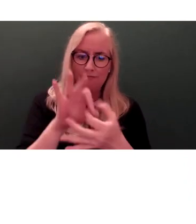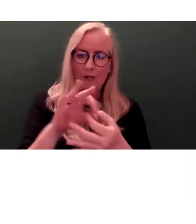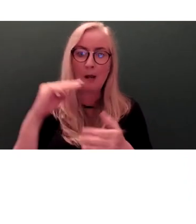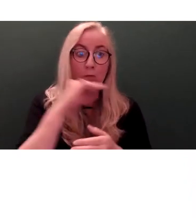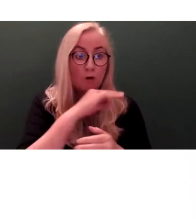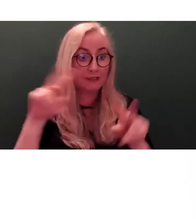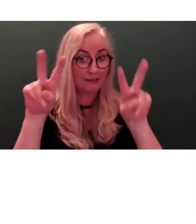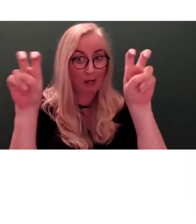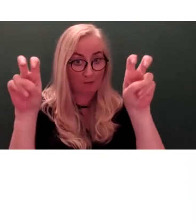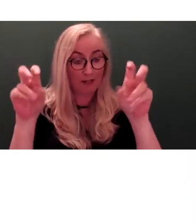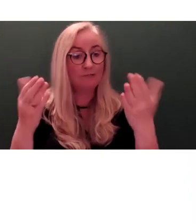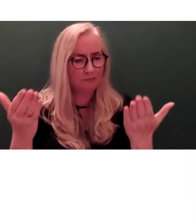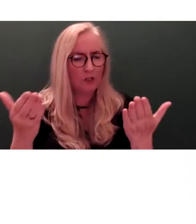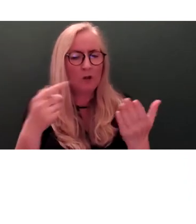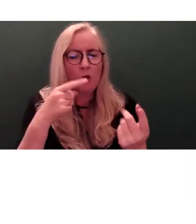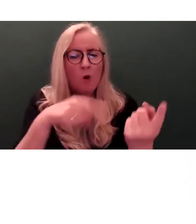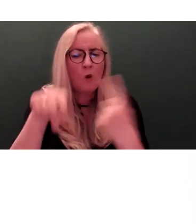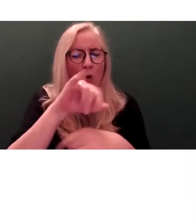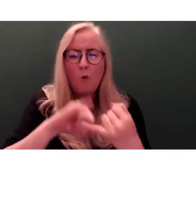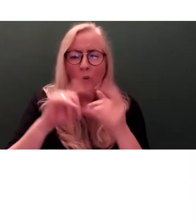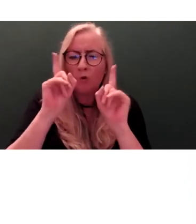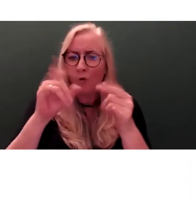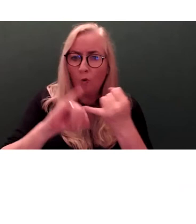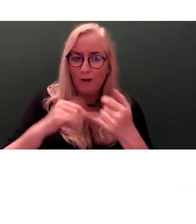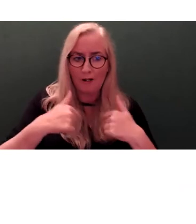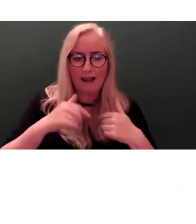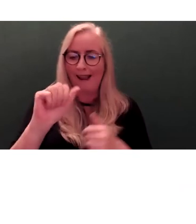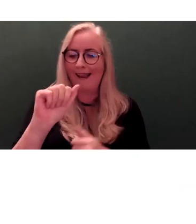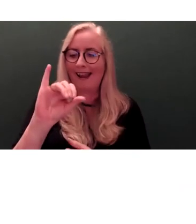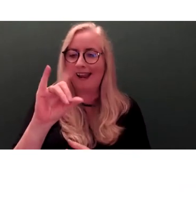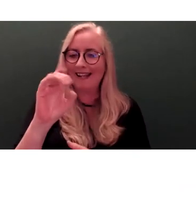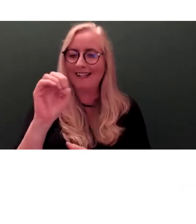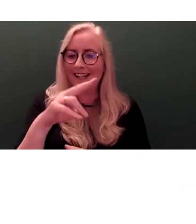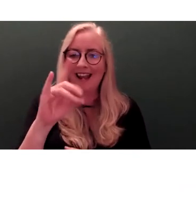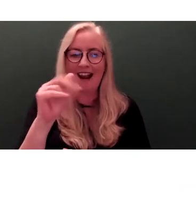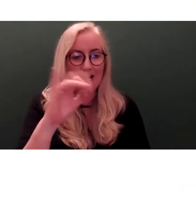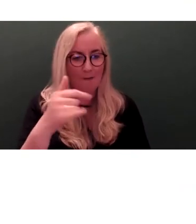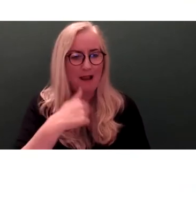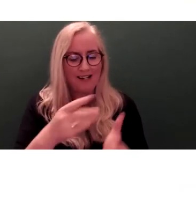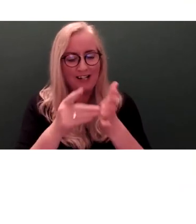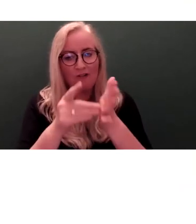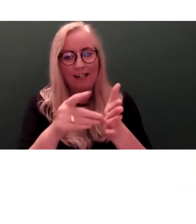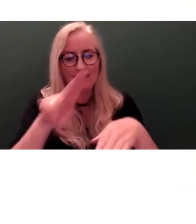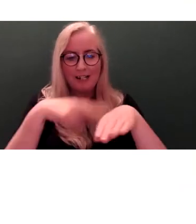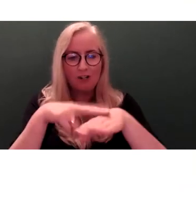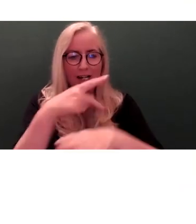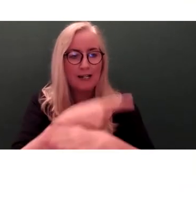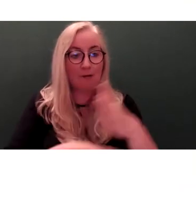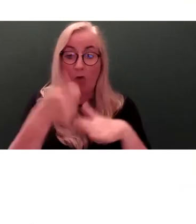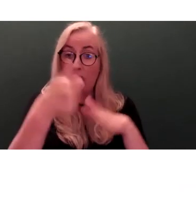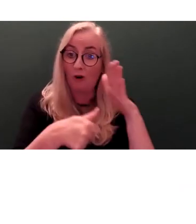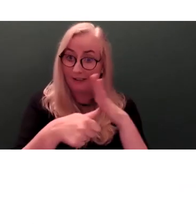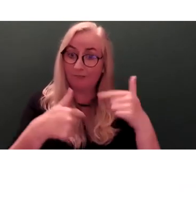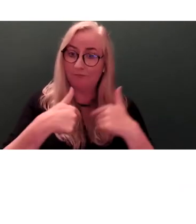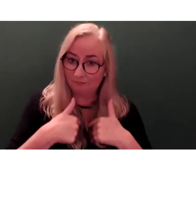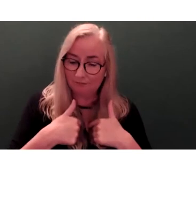topic. For those of you who don't know me, my name is Aideen Hartney and I am the director of the National Disability Authority.